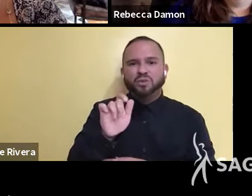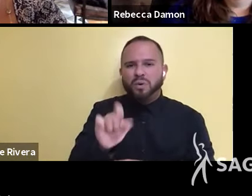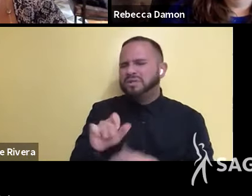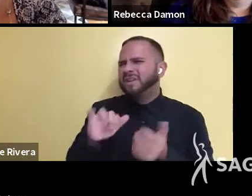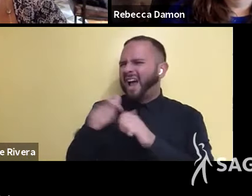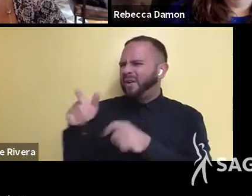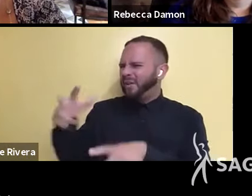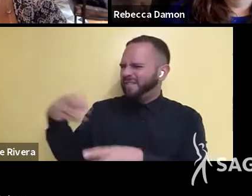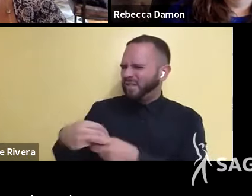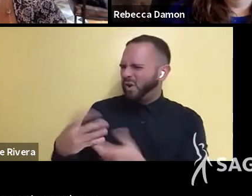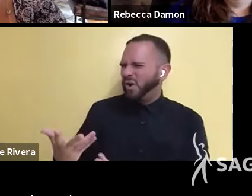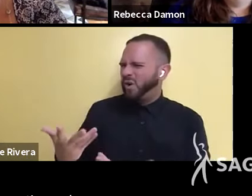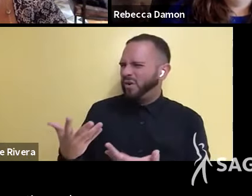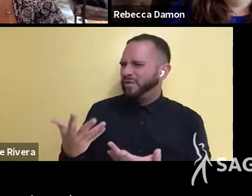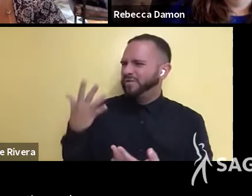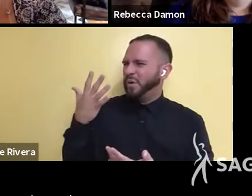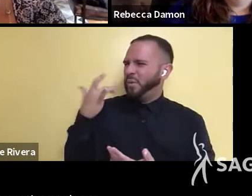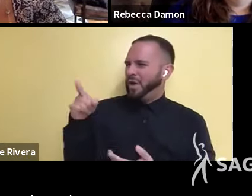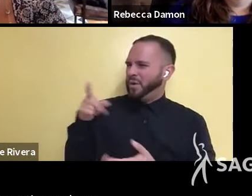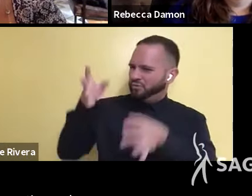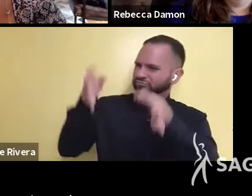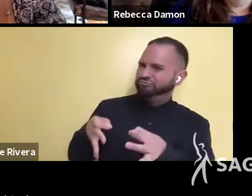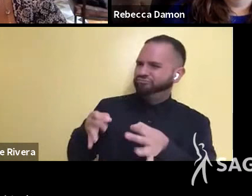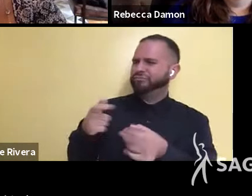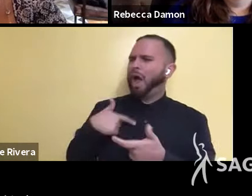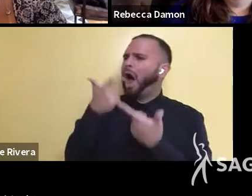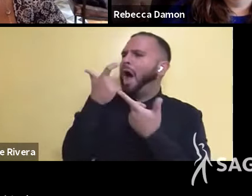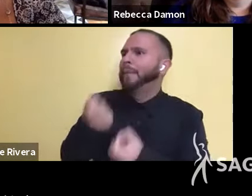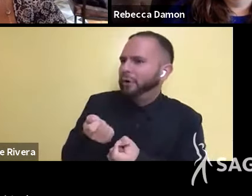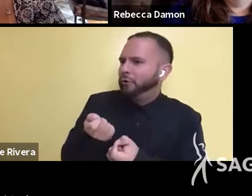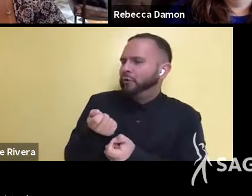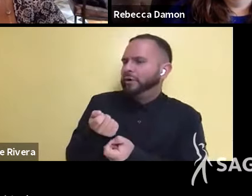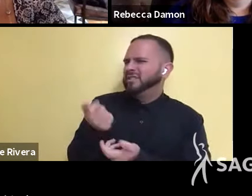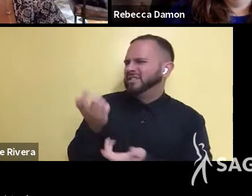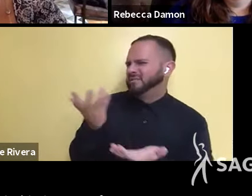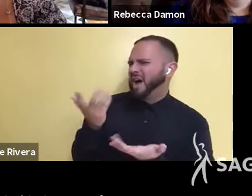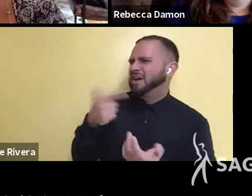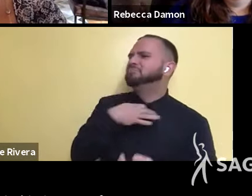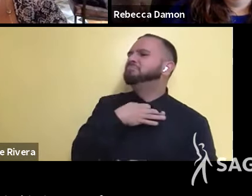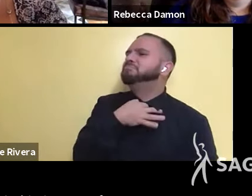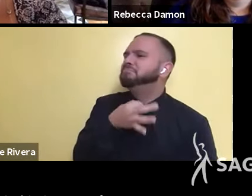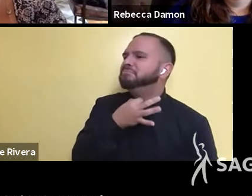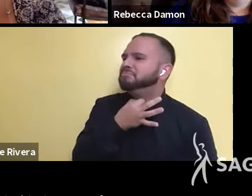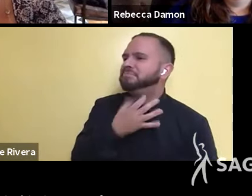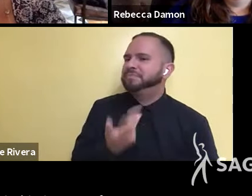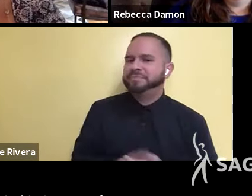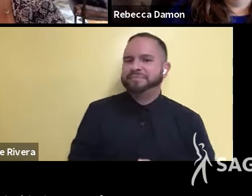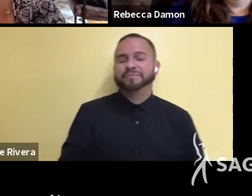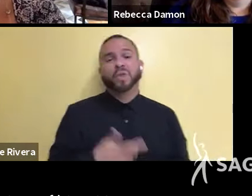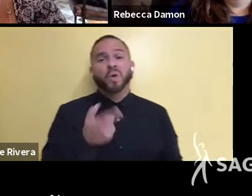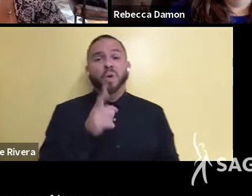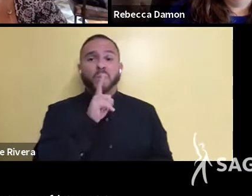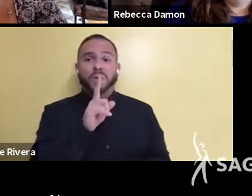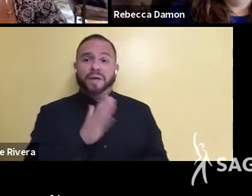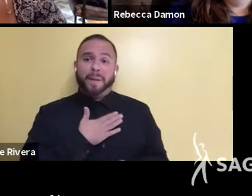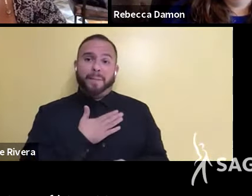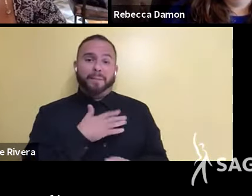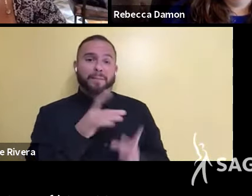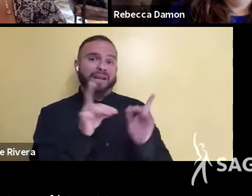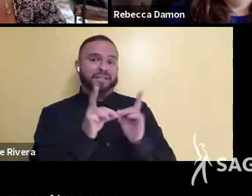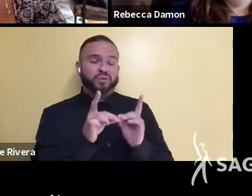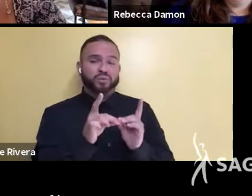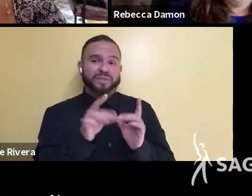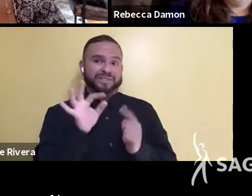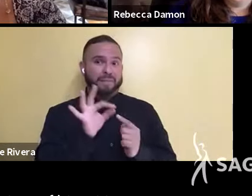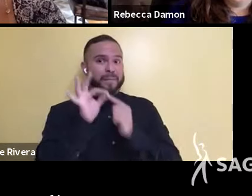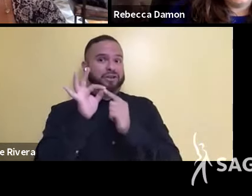What made that something that was of interest to you? Well, first of all, my district is such a special one. I have a